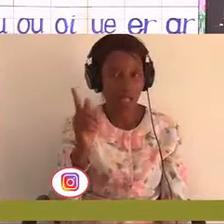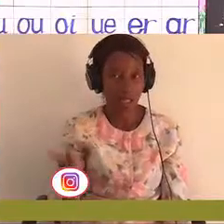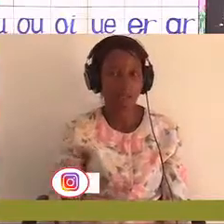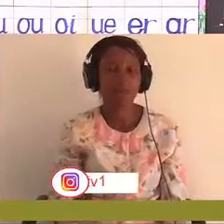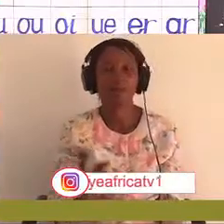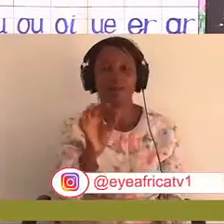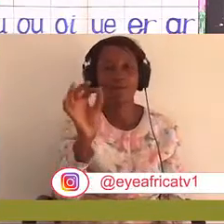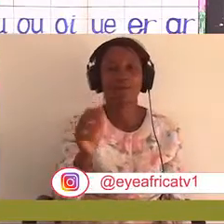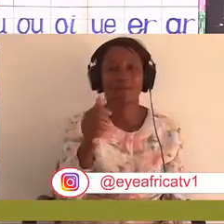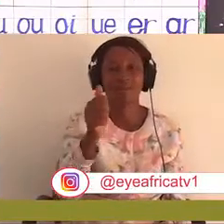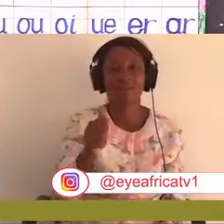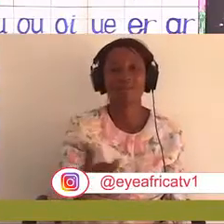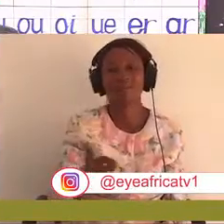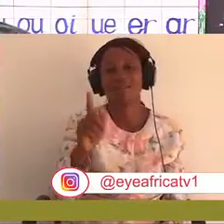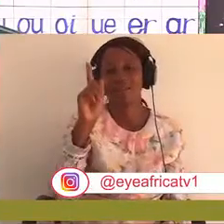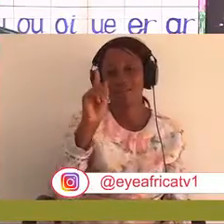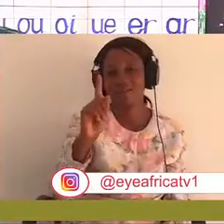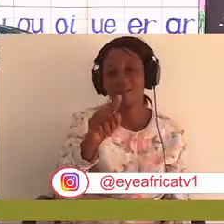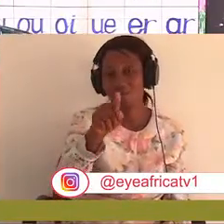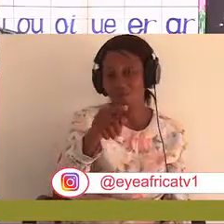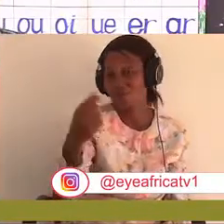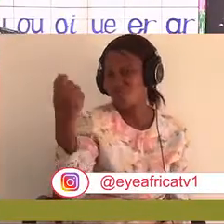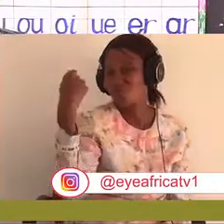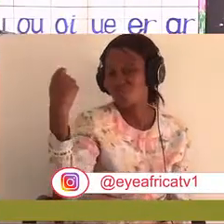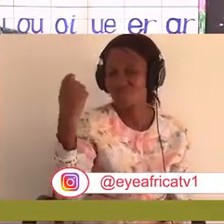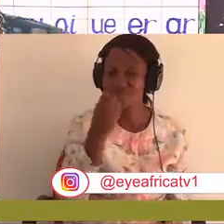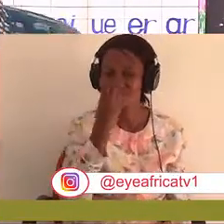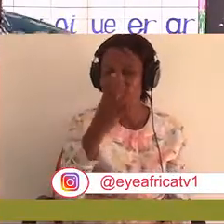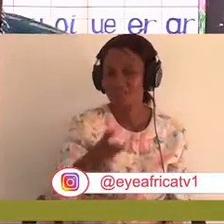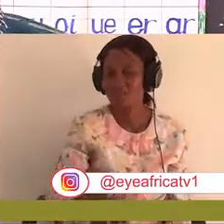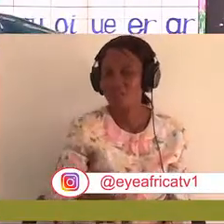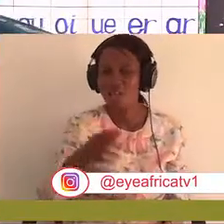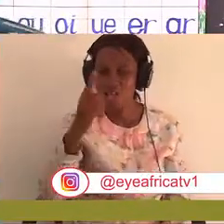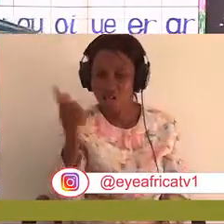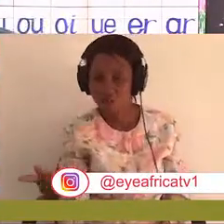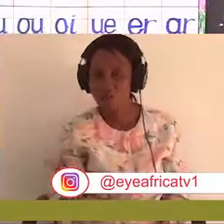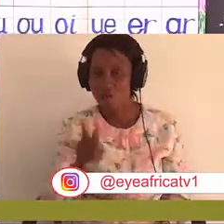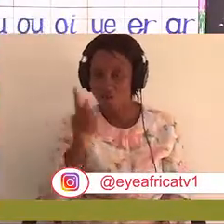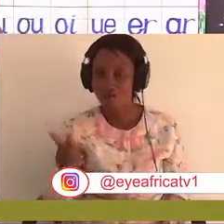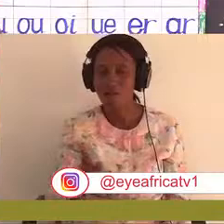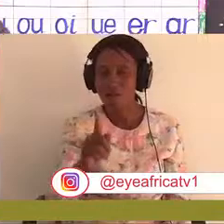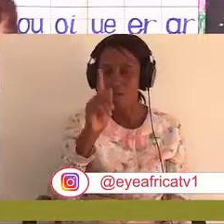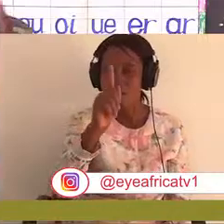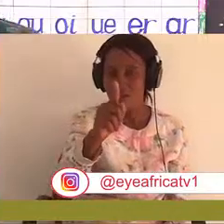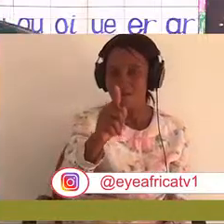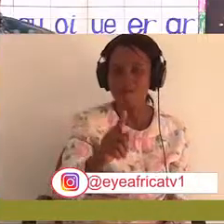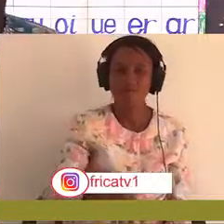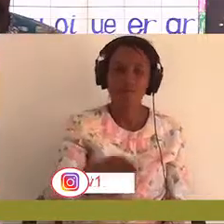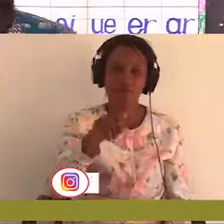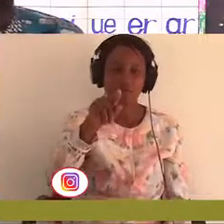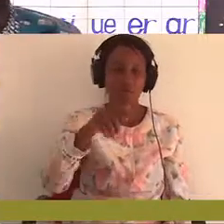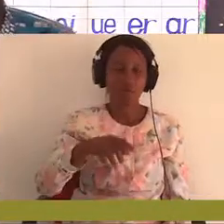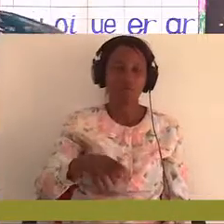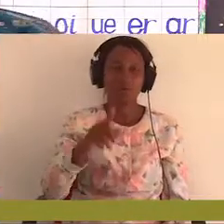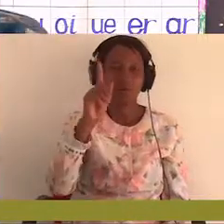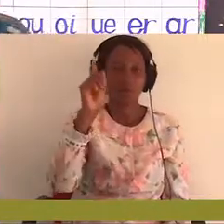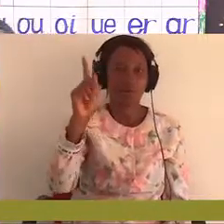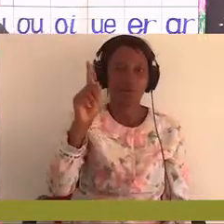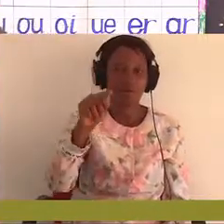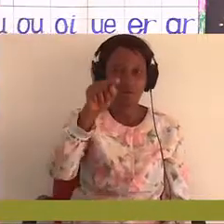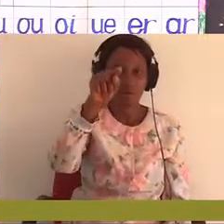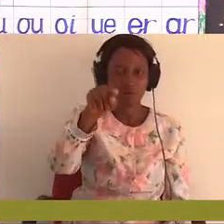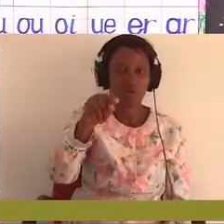good. If you are strong and you know, say g. If you are strong and you